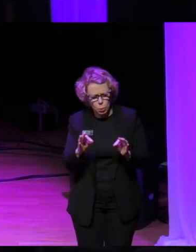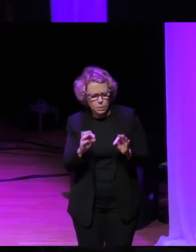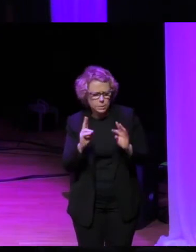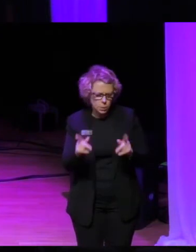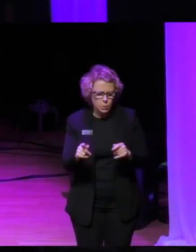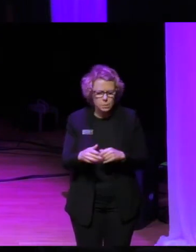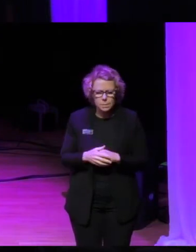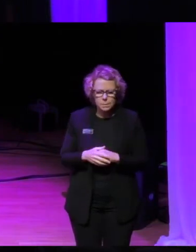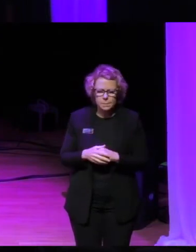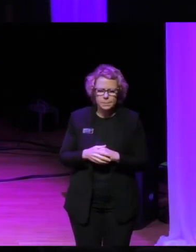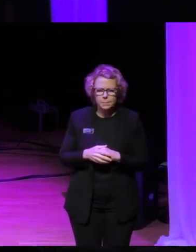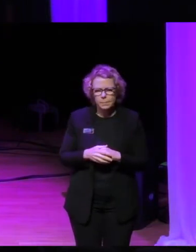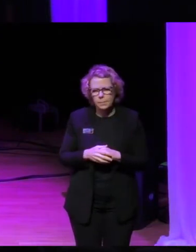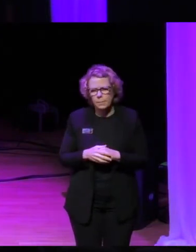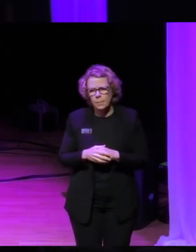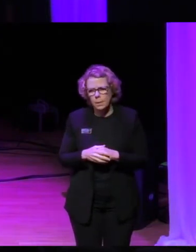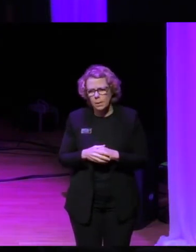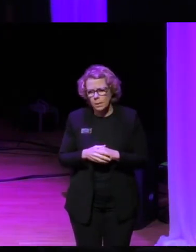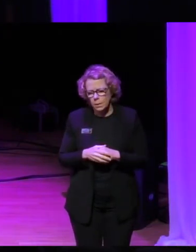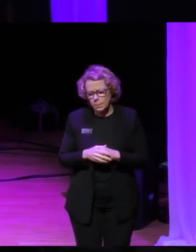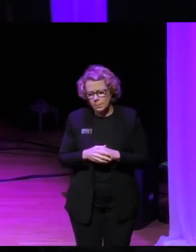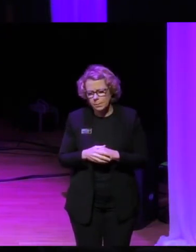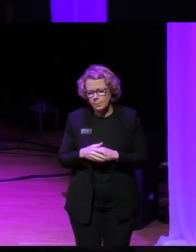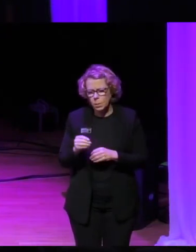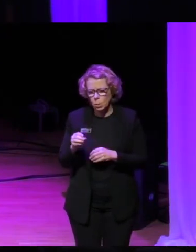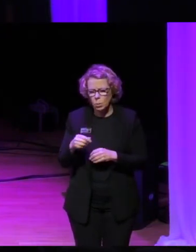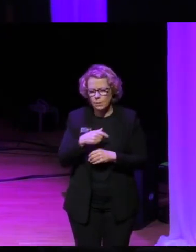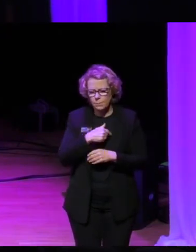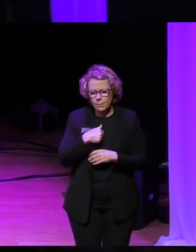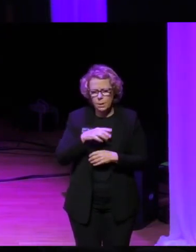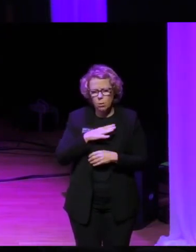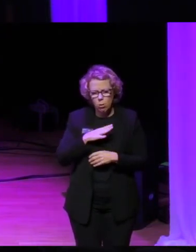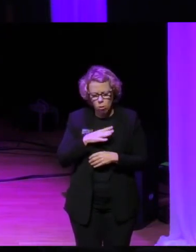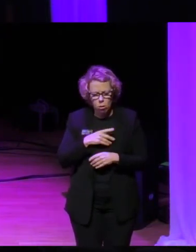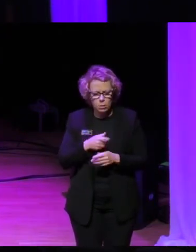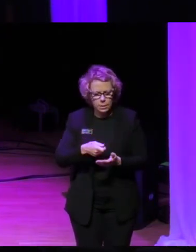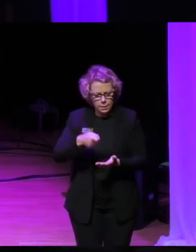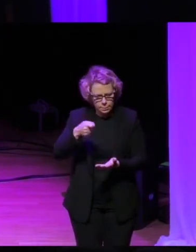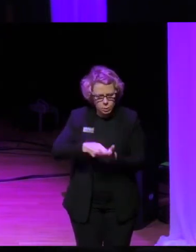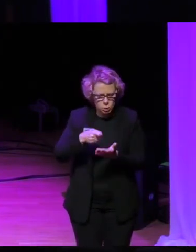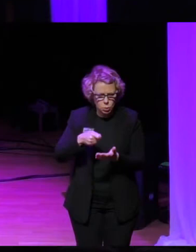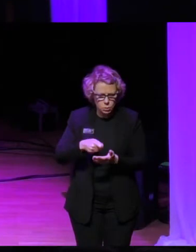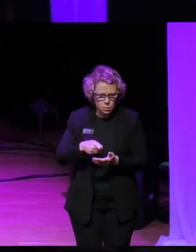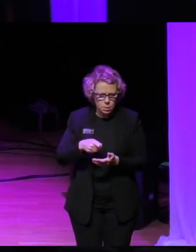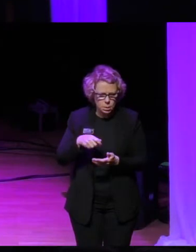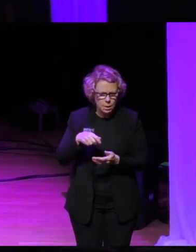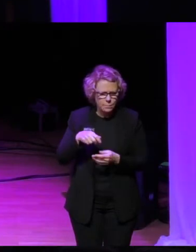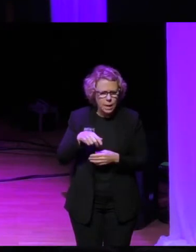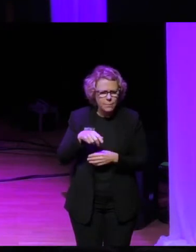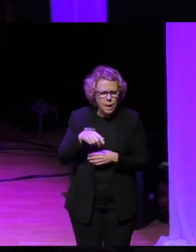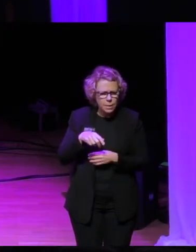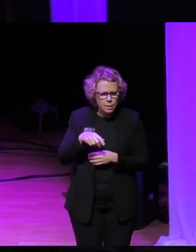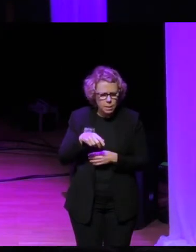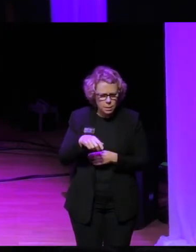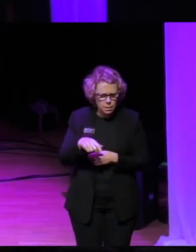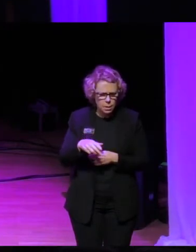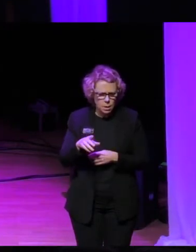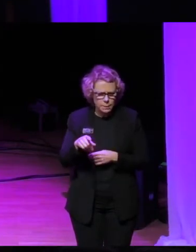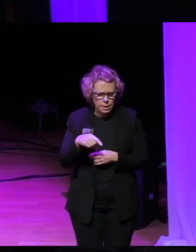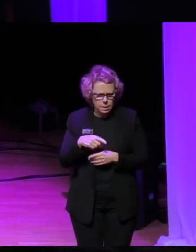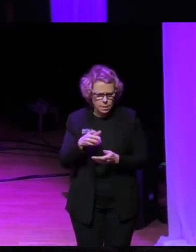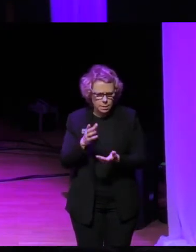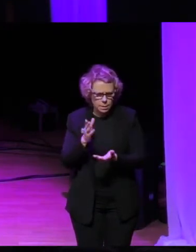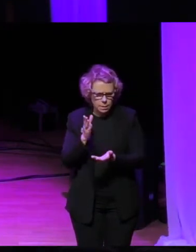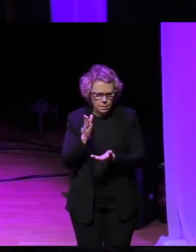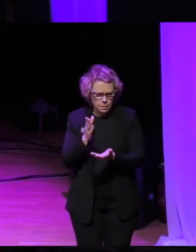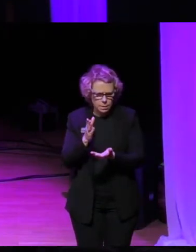government cannot prevent women from getting an abortion. And that decision was subsequently, the standard was